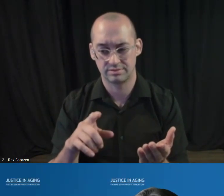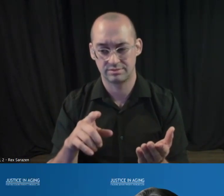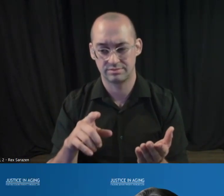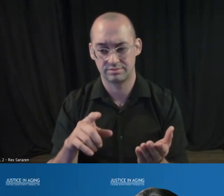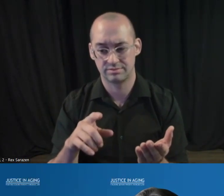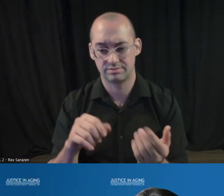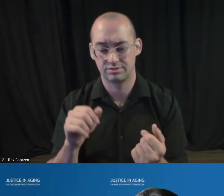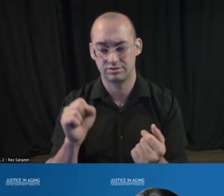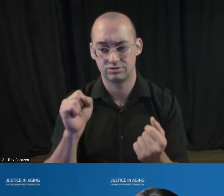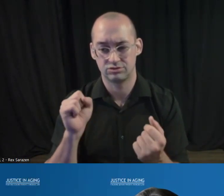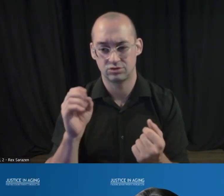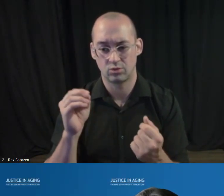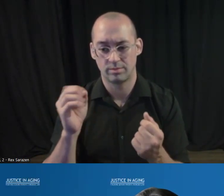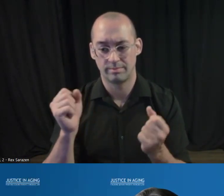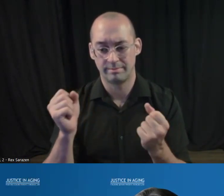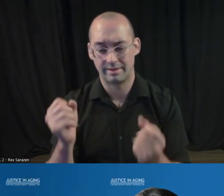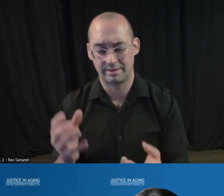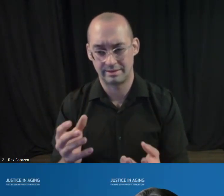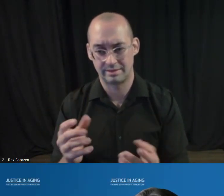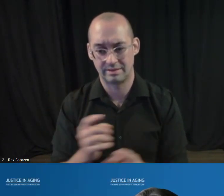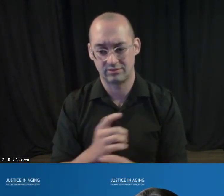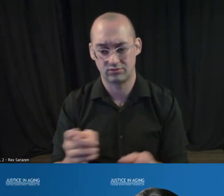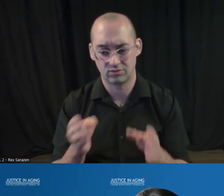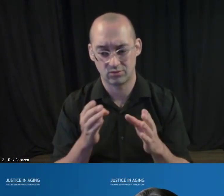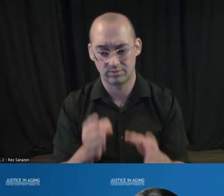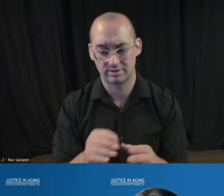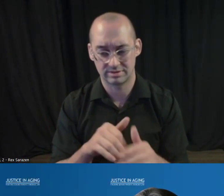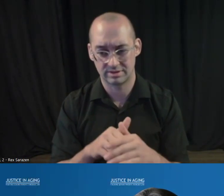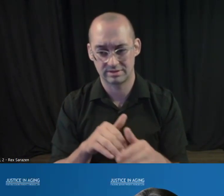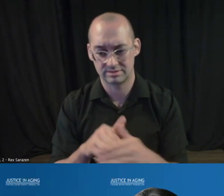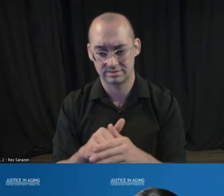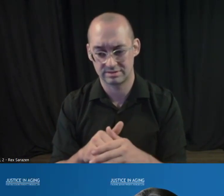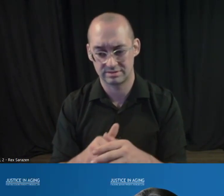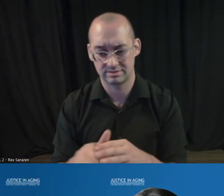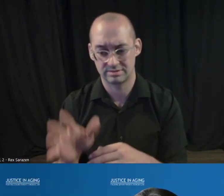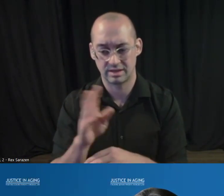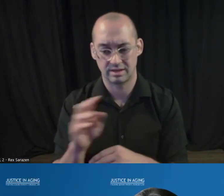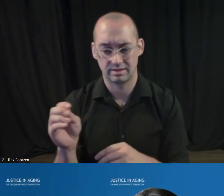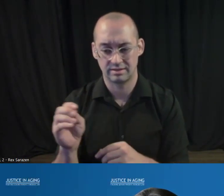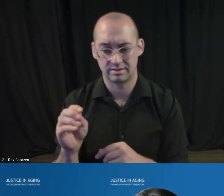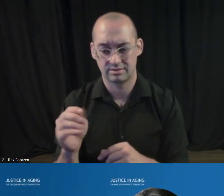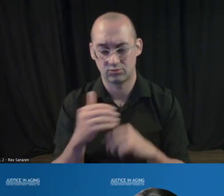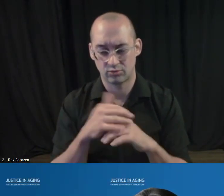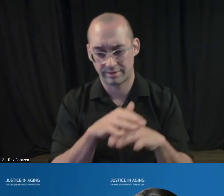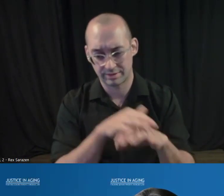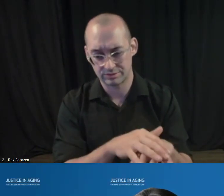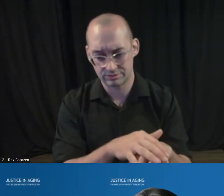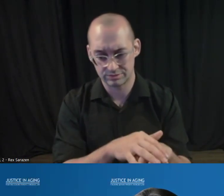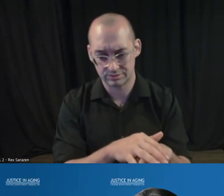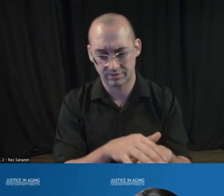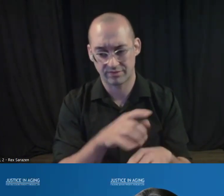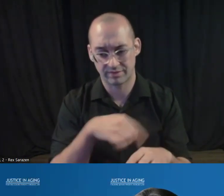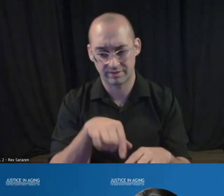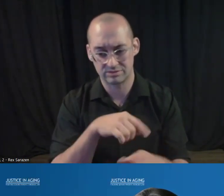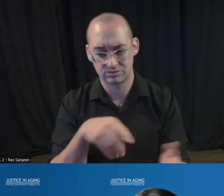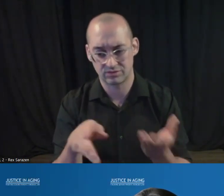It's so many different avenues of access, and some coordination of those services. I